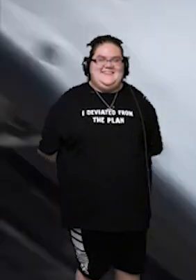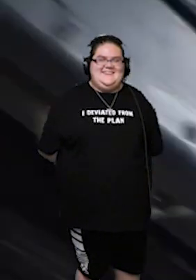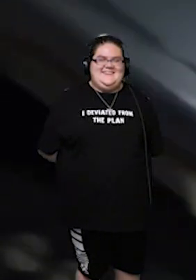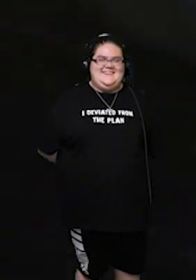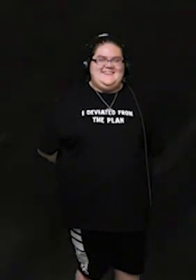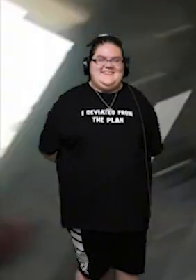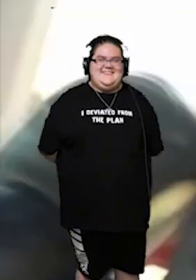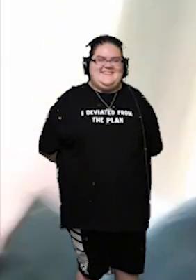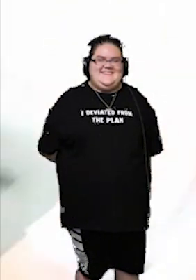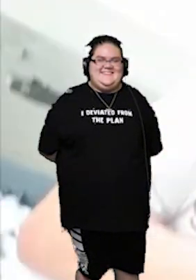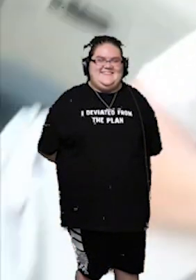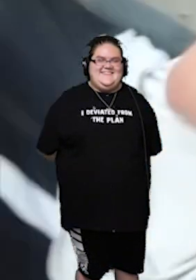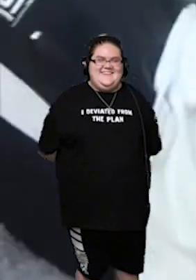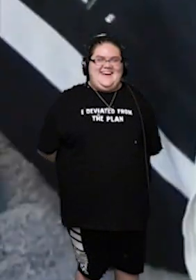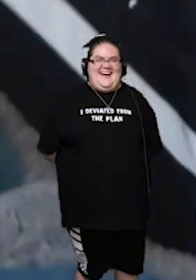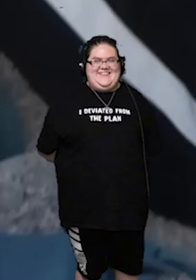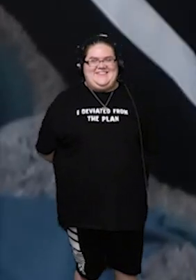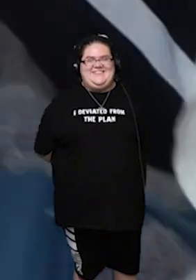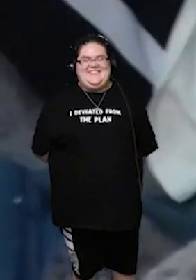Oh, Sidemen. I see you.